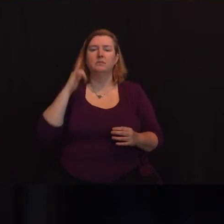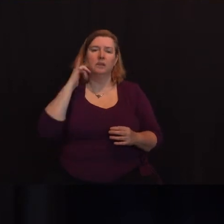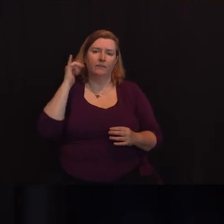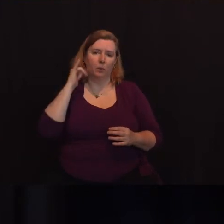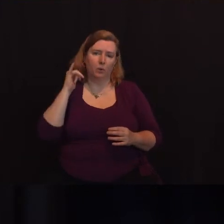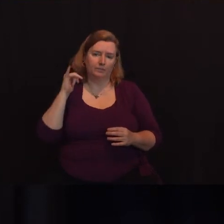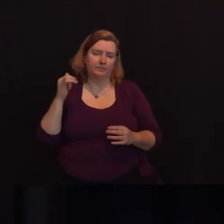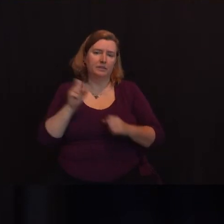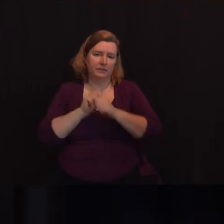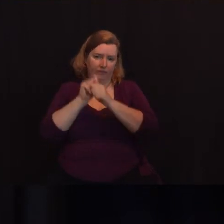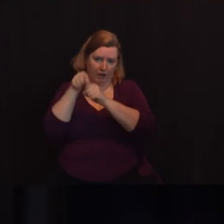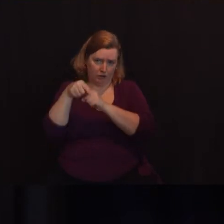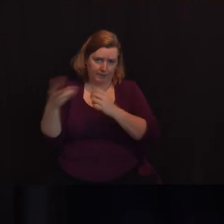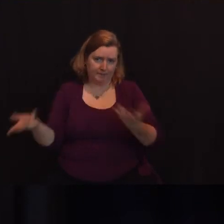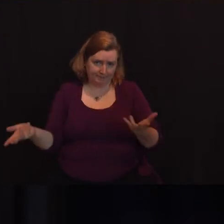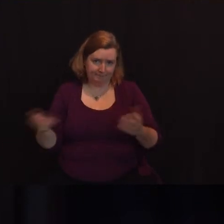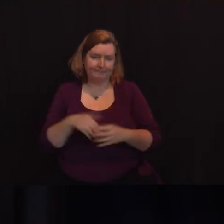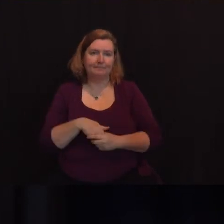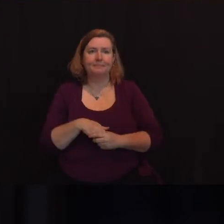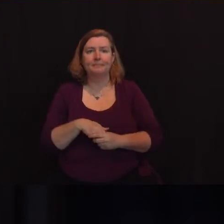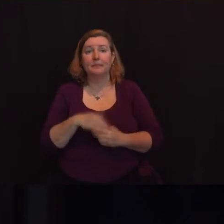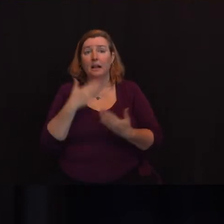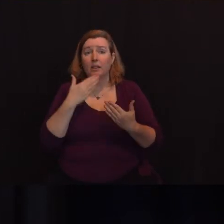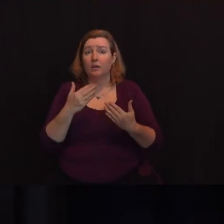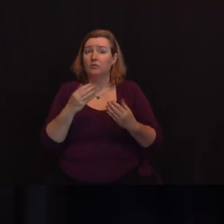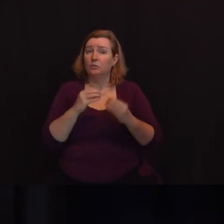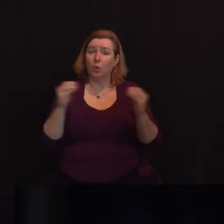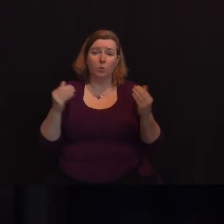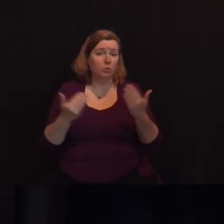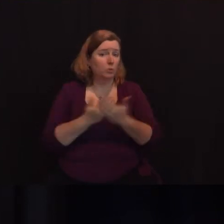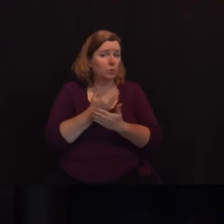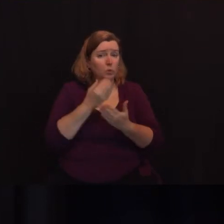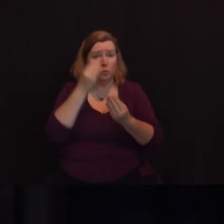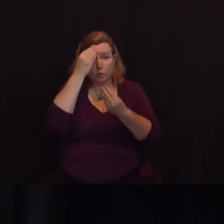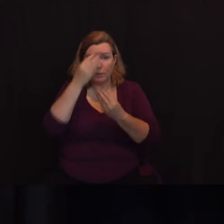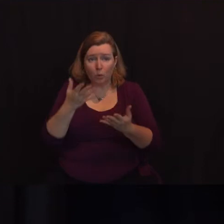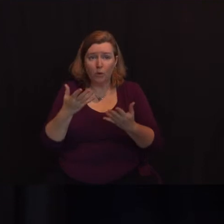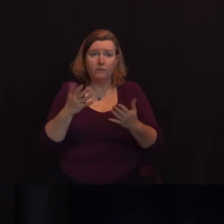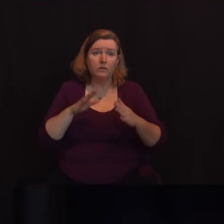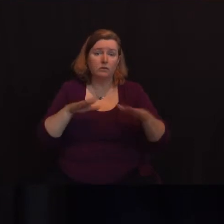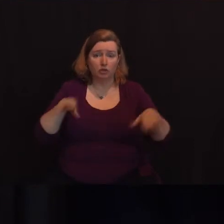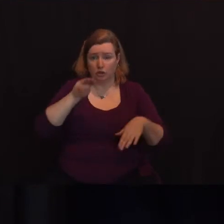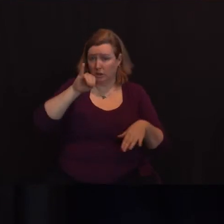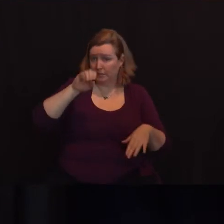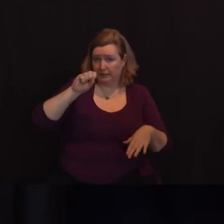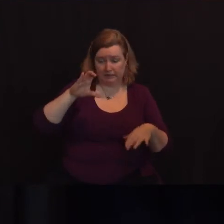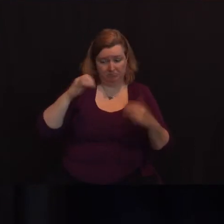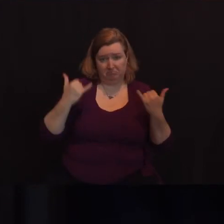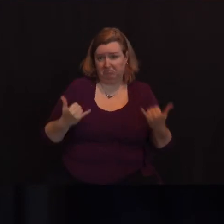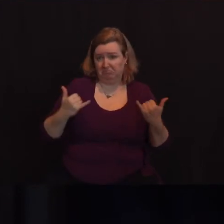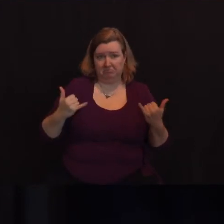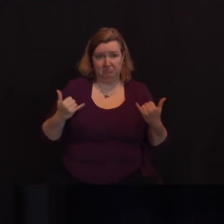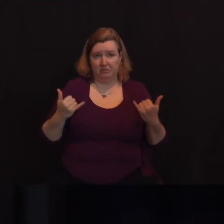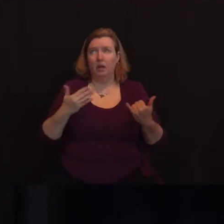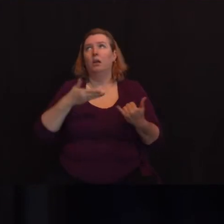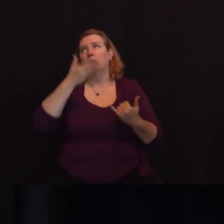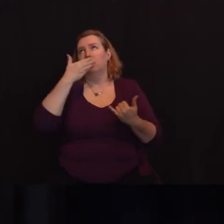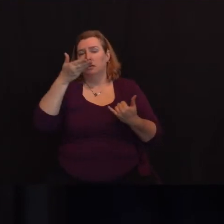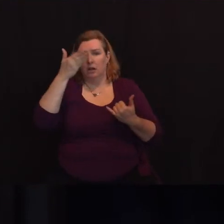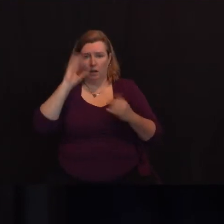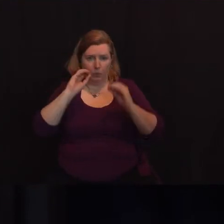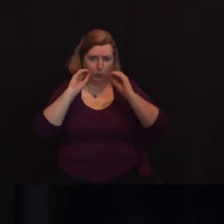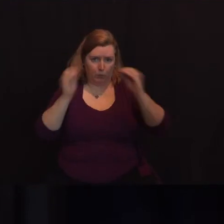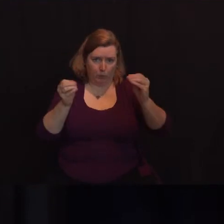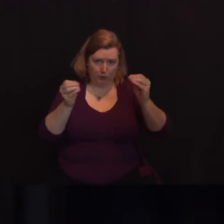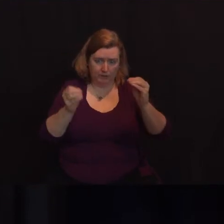variants. Thankfully, there are no new reports of multisystem inflammatory syndrome in children.